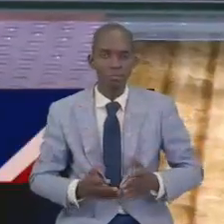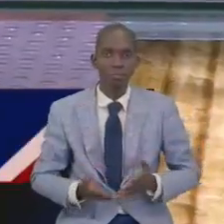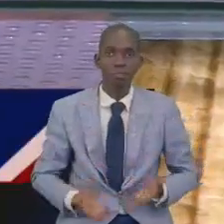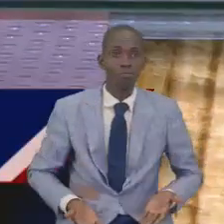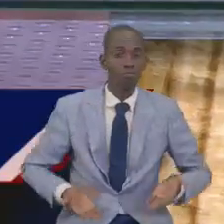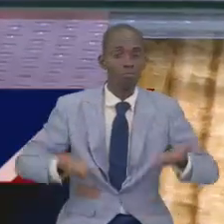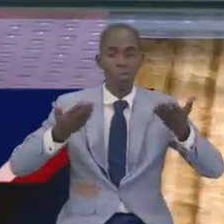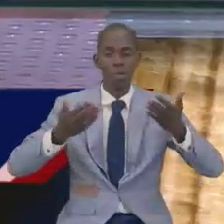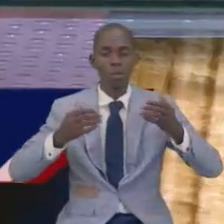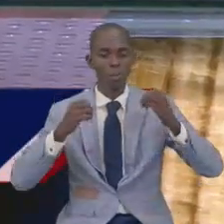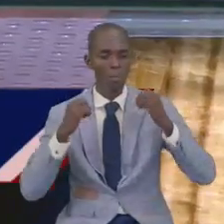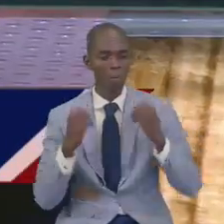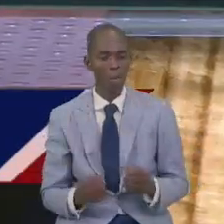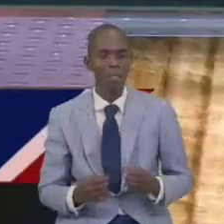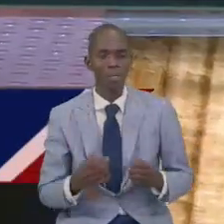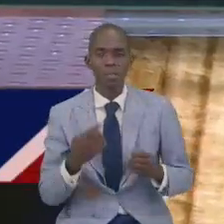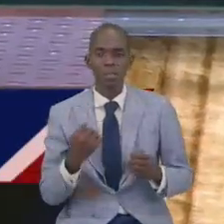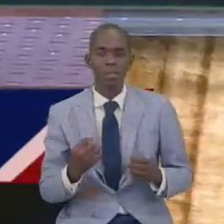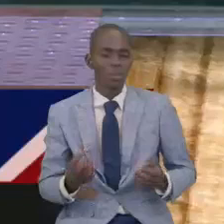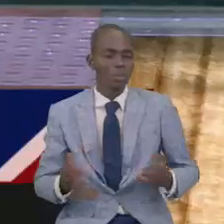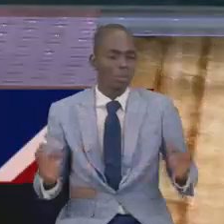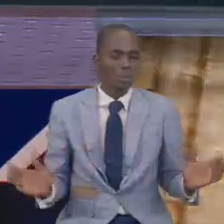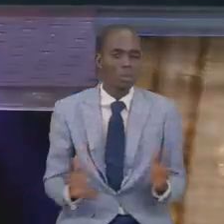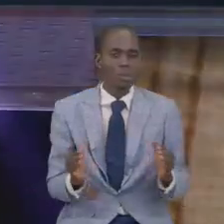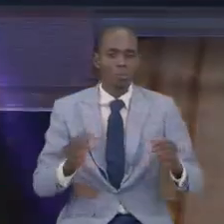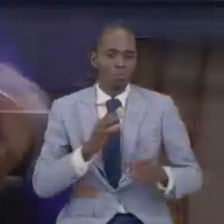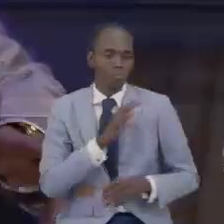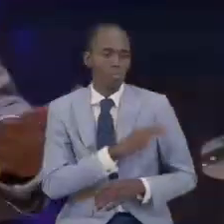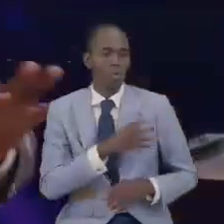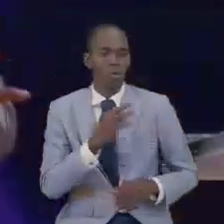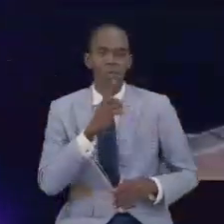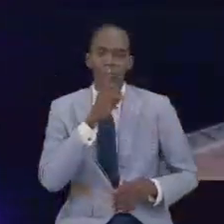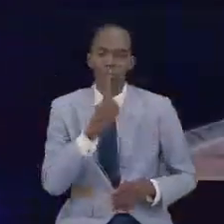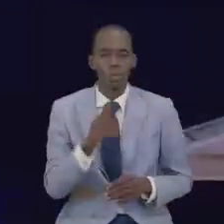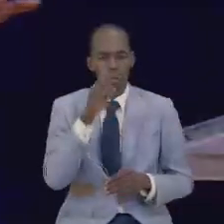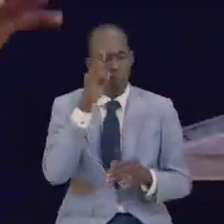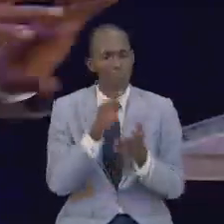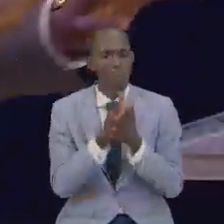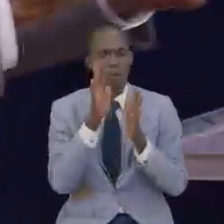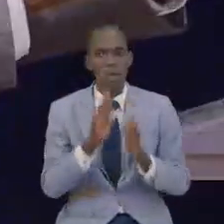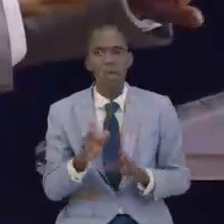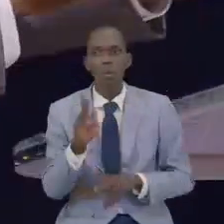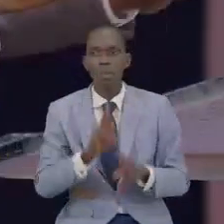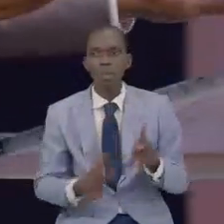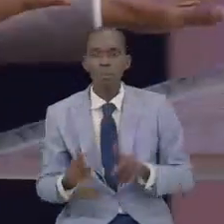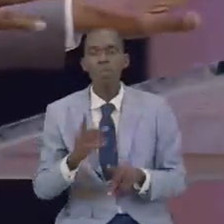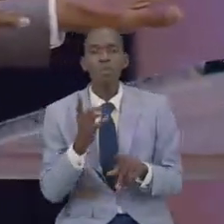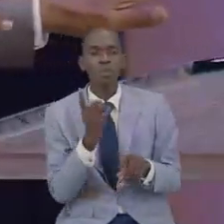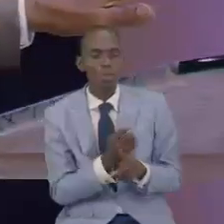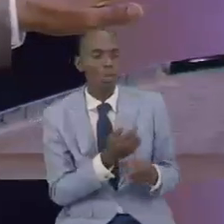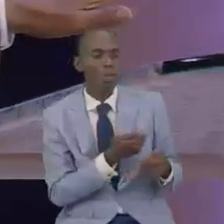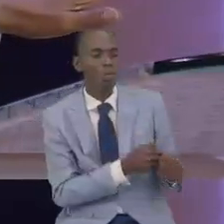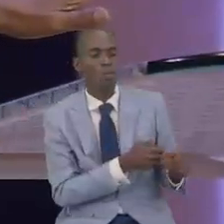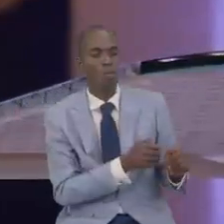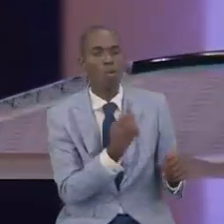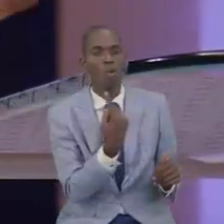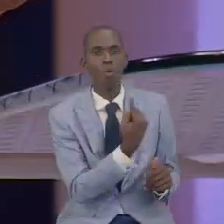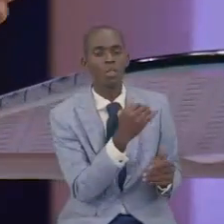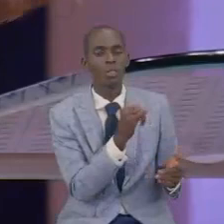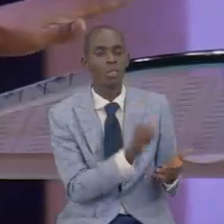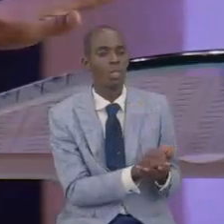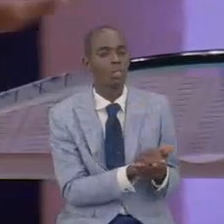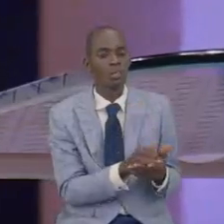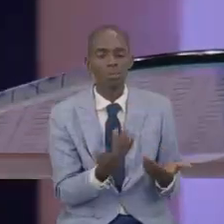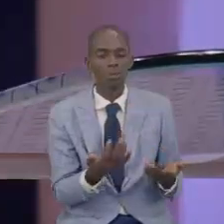the exalting character of a real believer. And there are people that go by only that wisdom, the